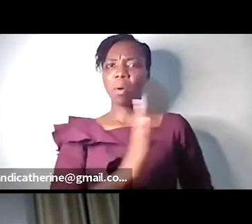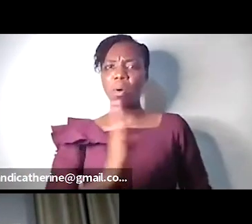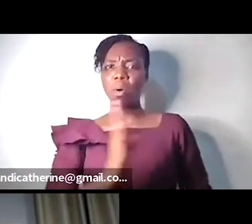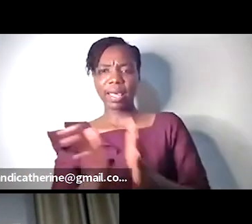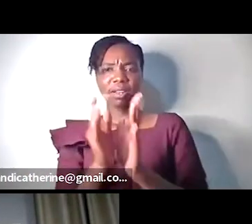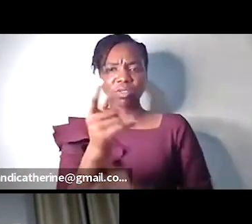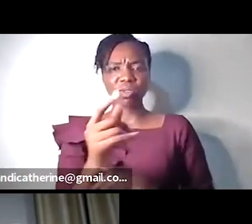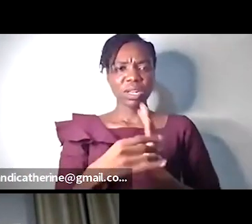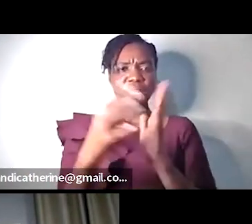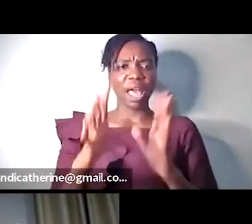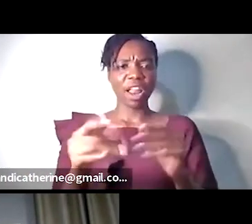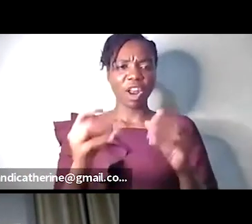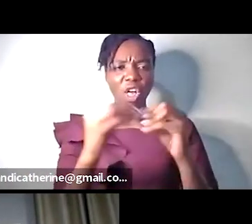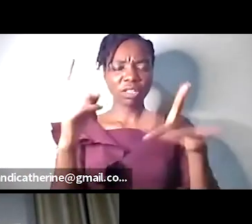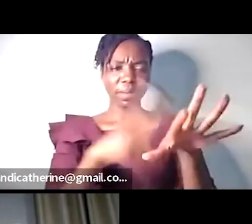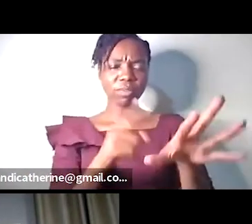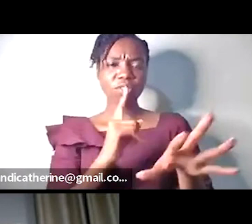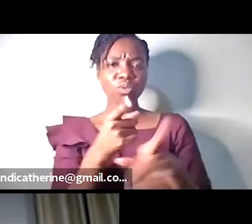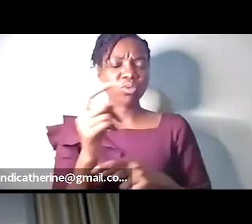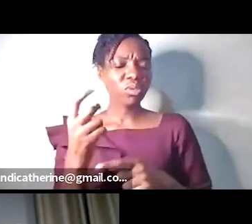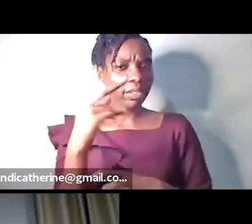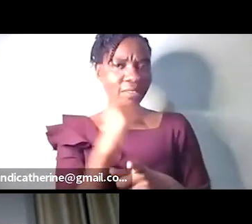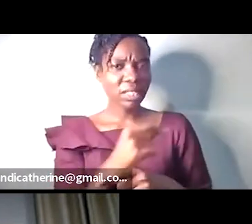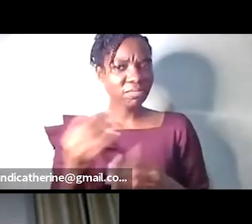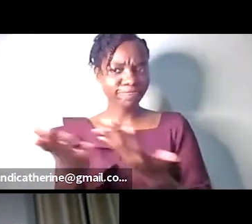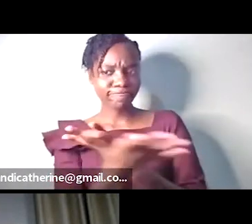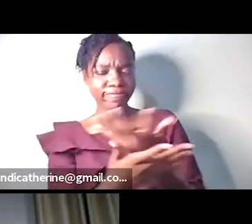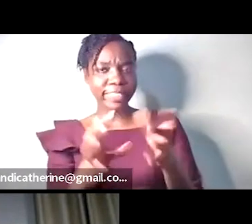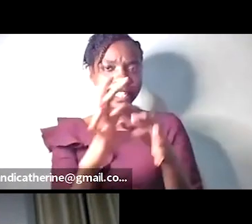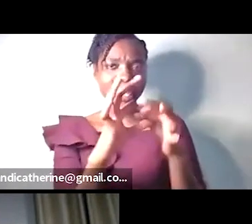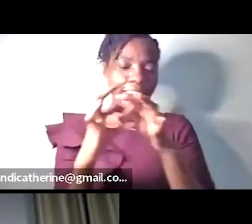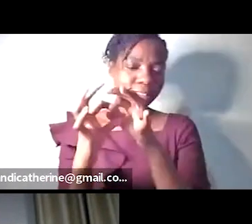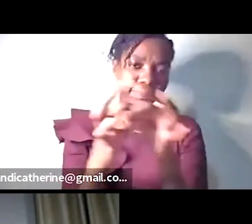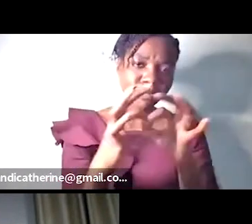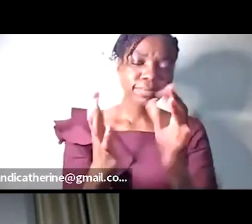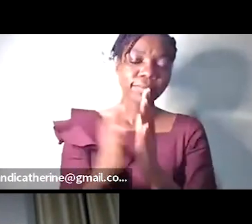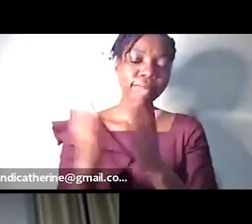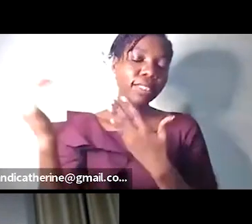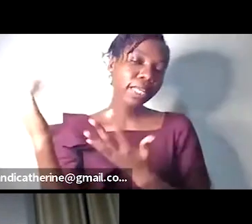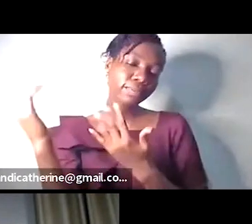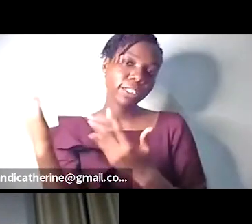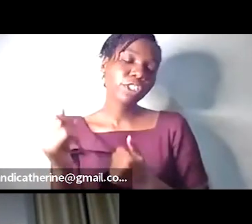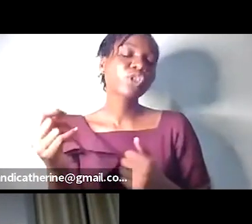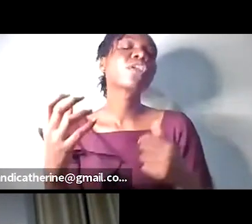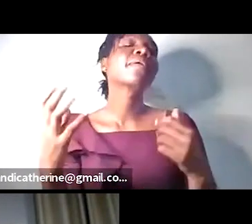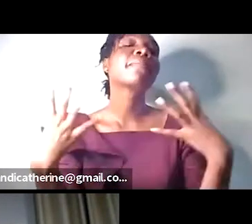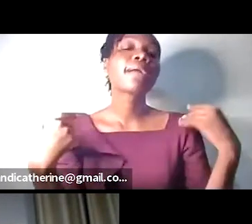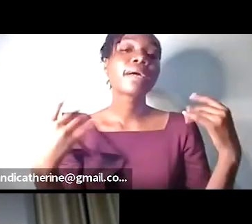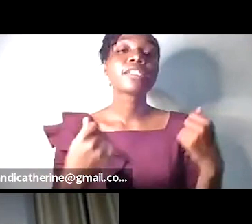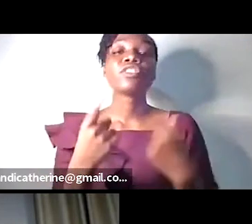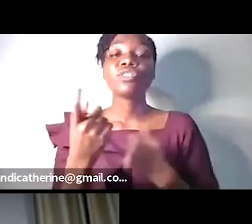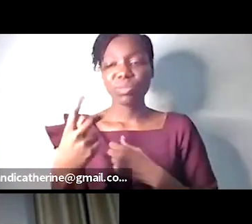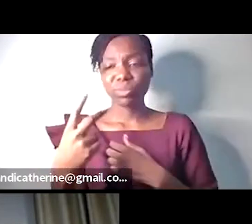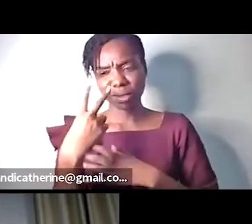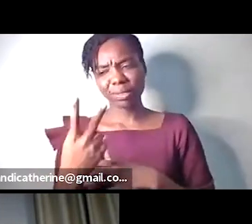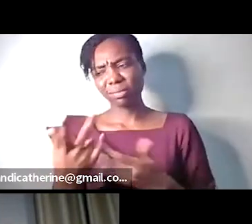And you've seen about the interaction of culture and societal expectations. How do these things influence career choices